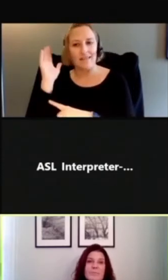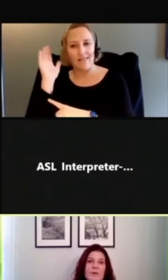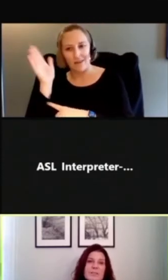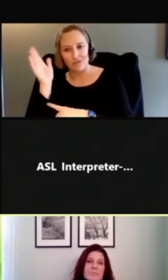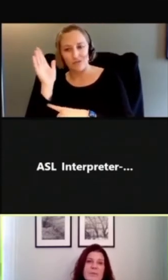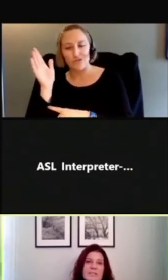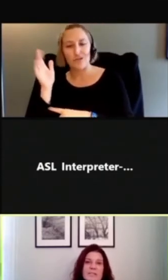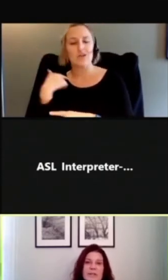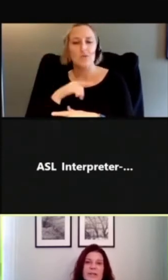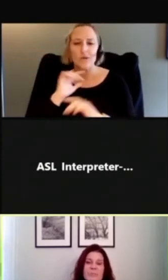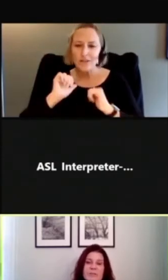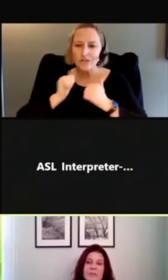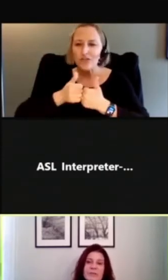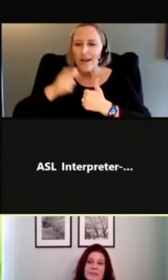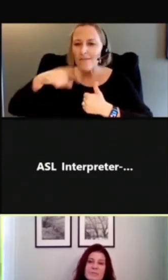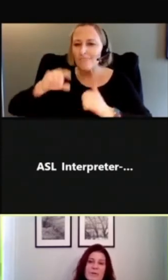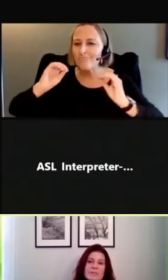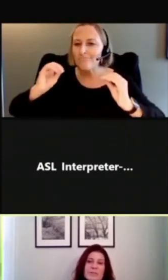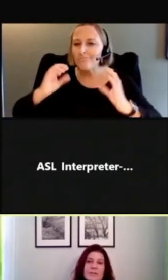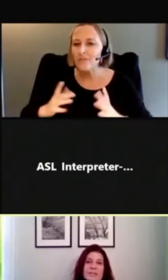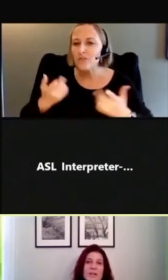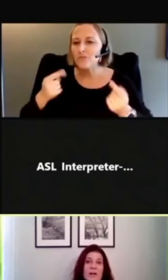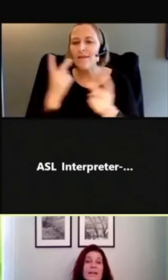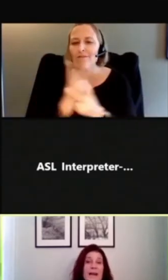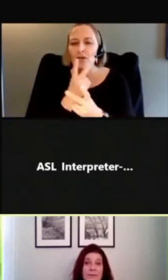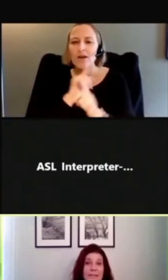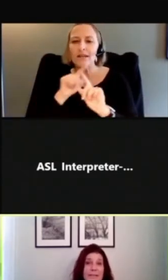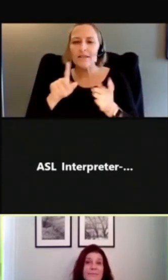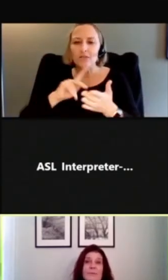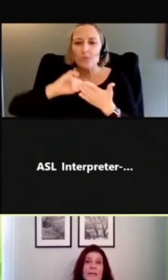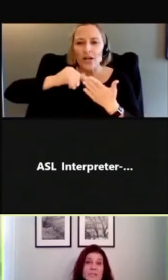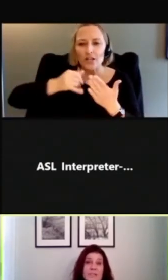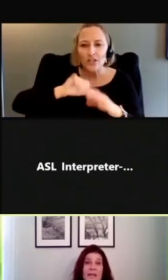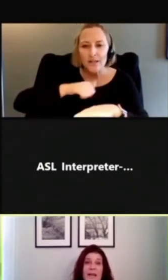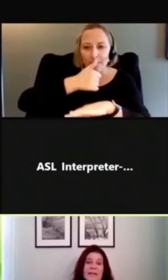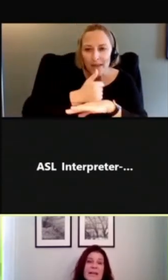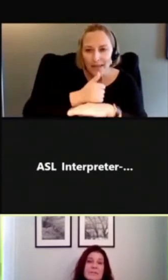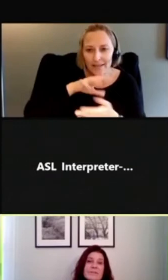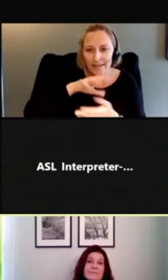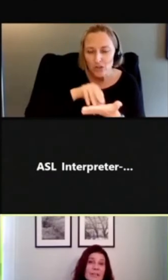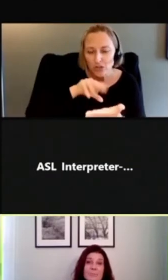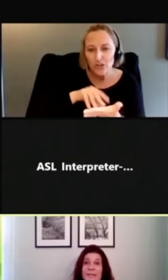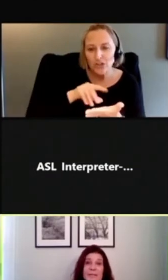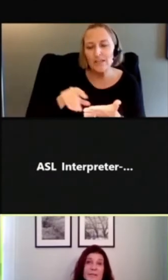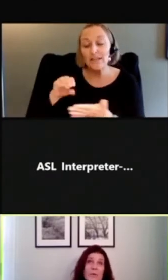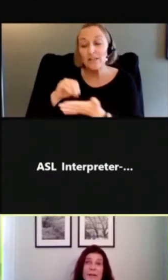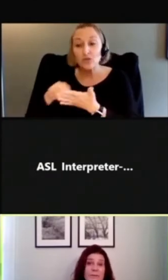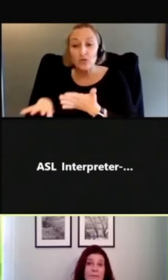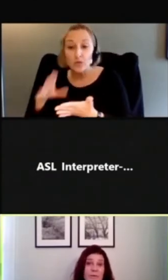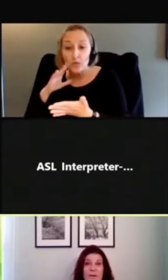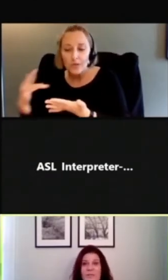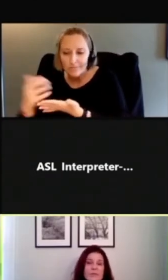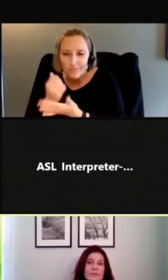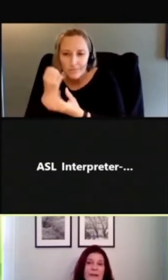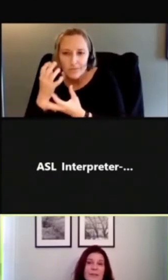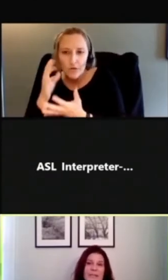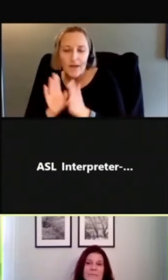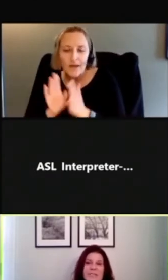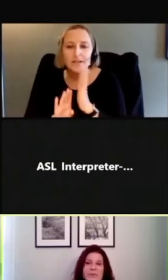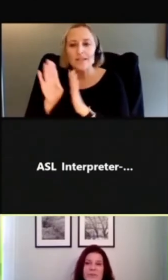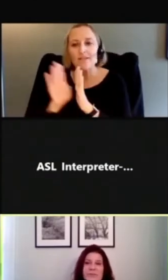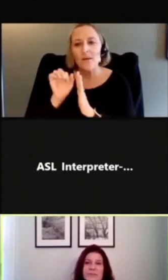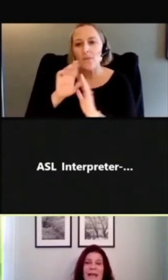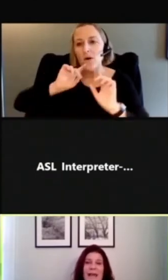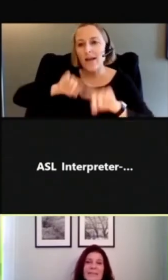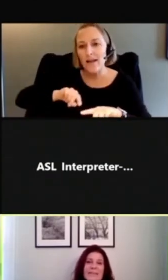to come up with project-based learning opportunities where the students are gathering the information, they are developing or answering a question or